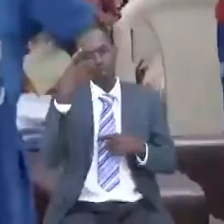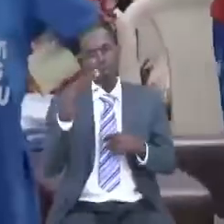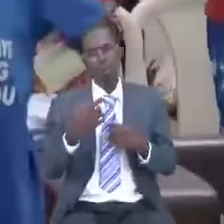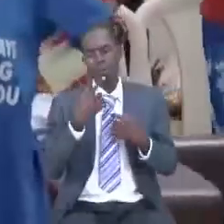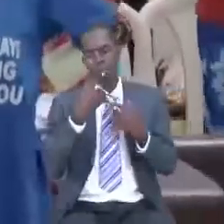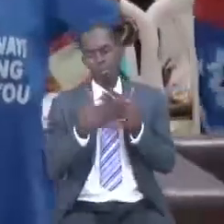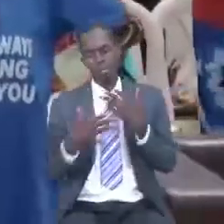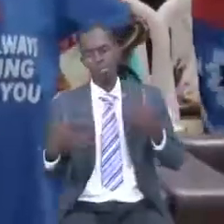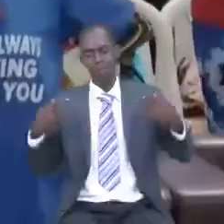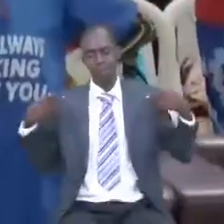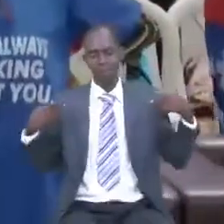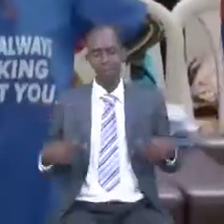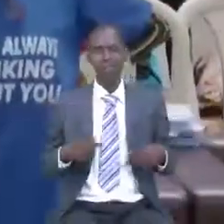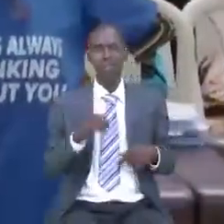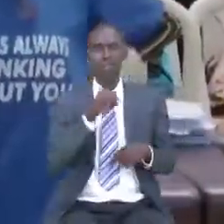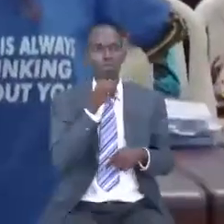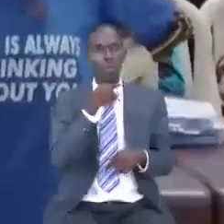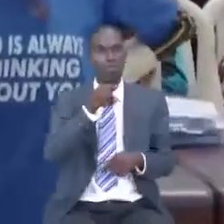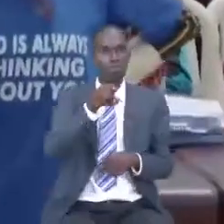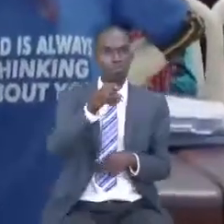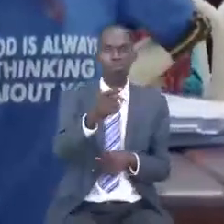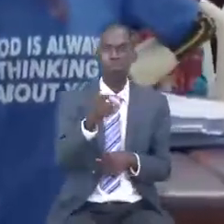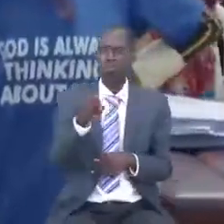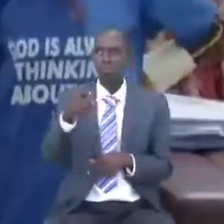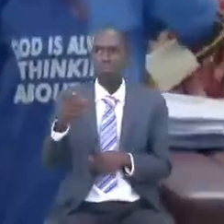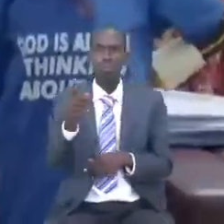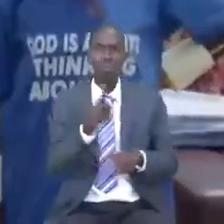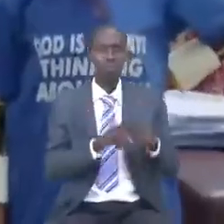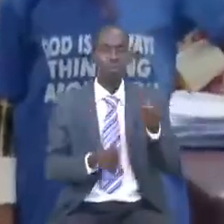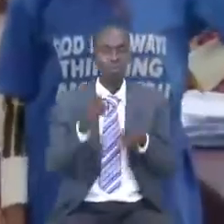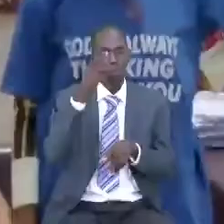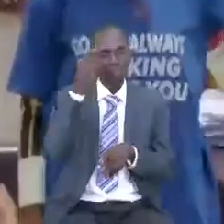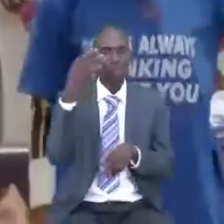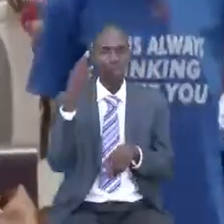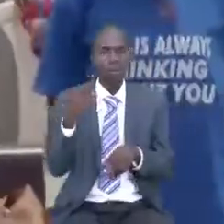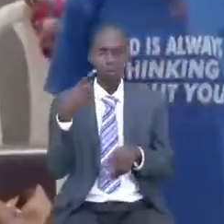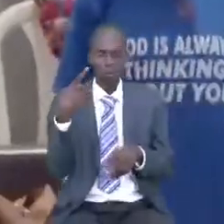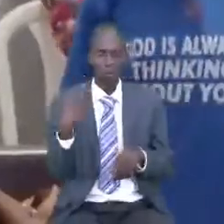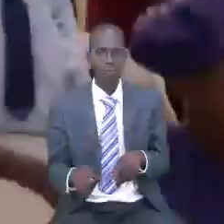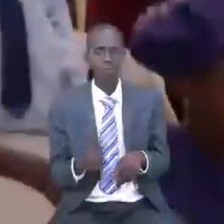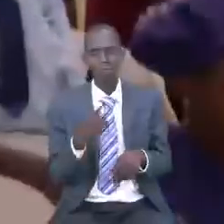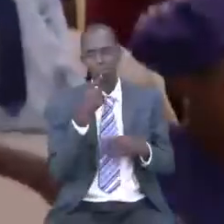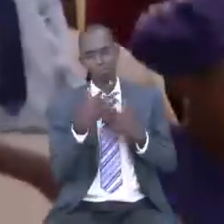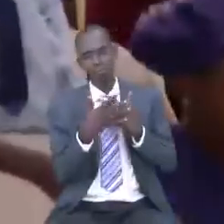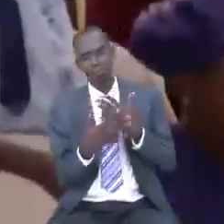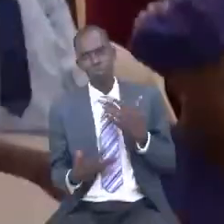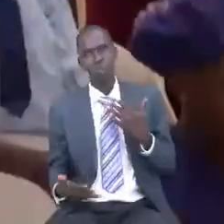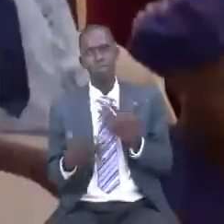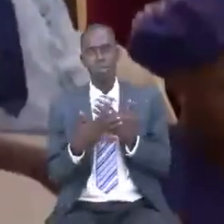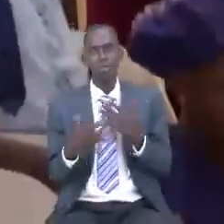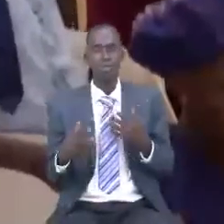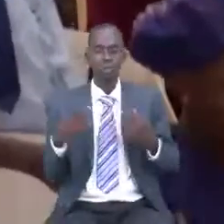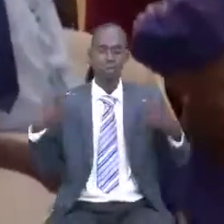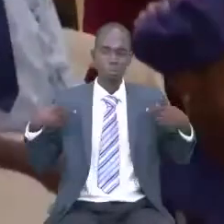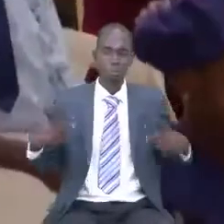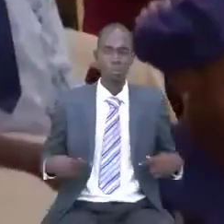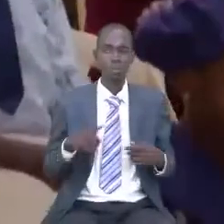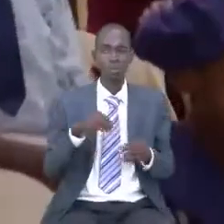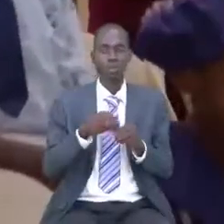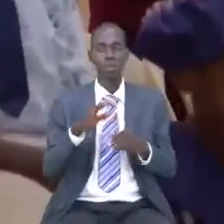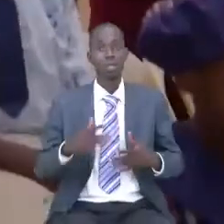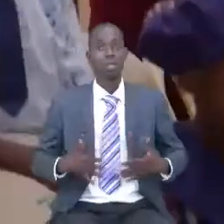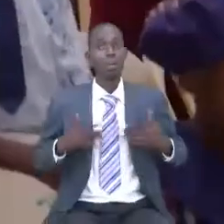Not criticizing people because of bleeding. Not critical. But your